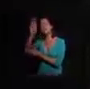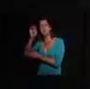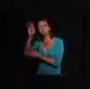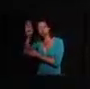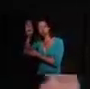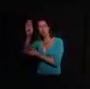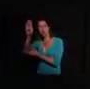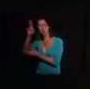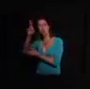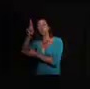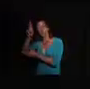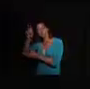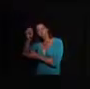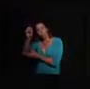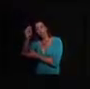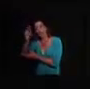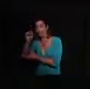Moy. Yes.